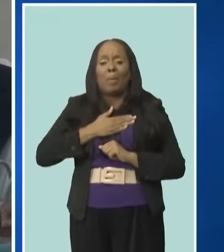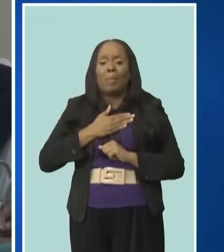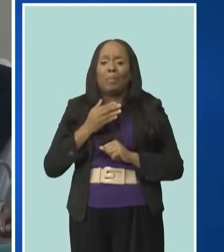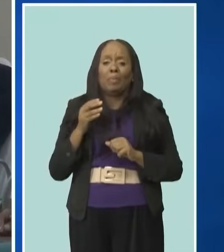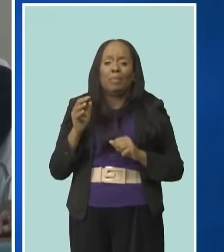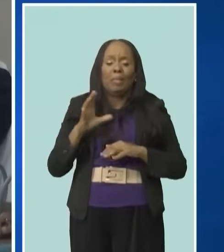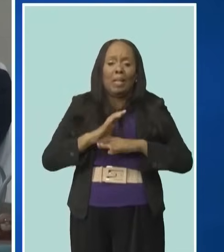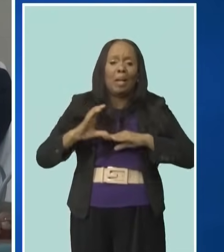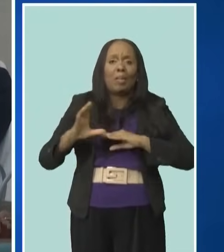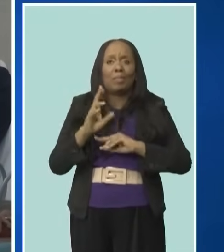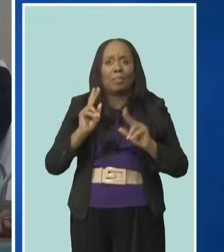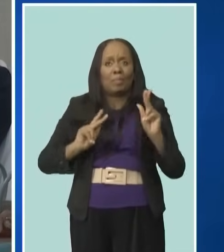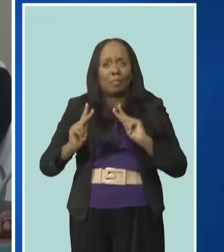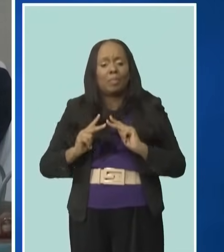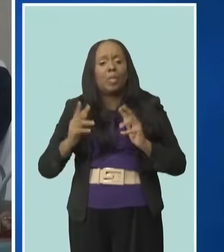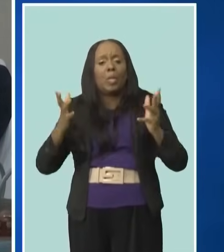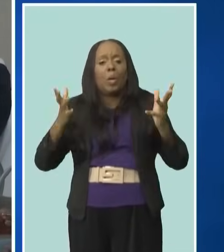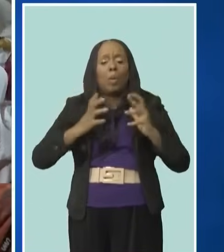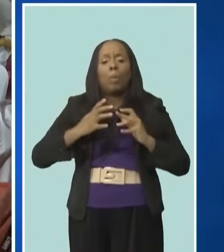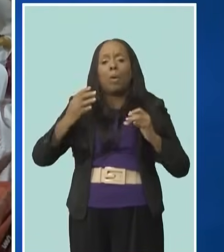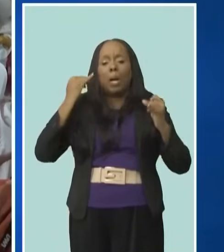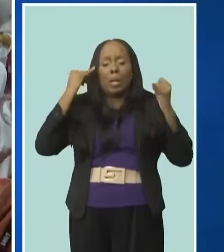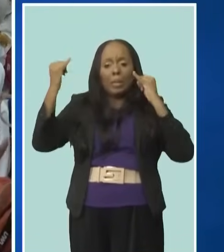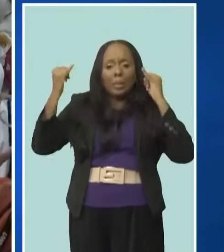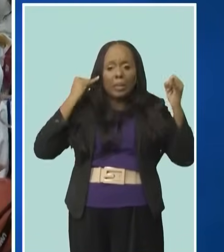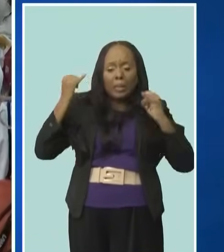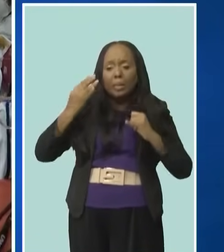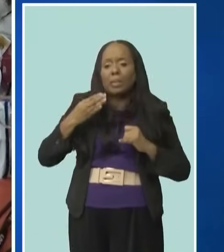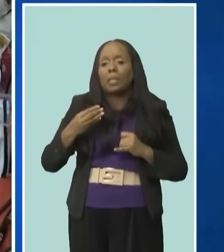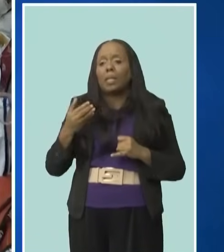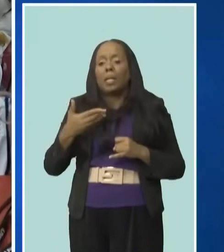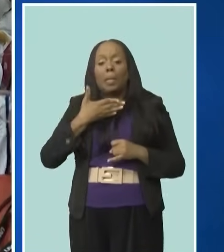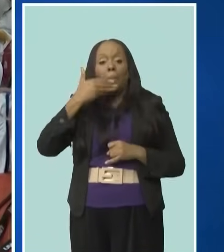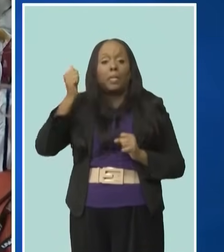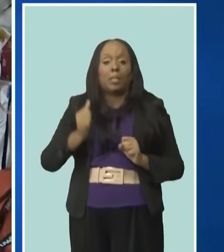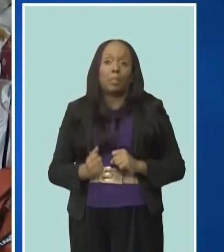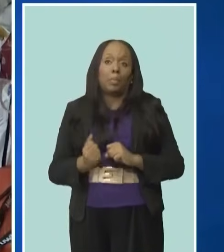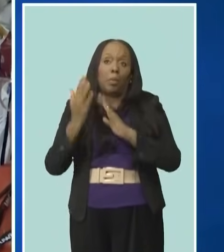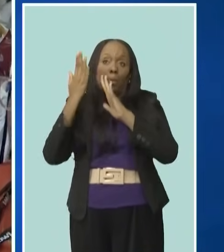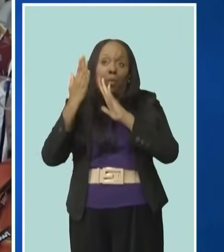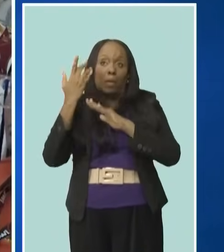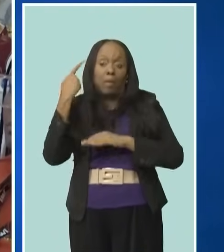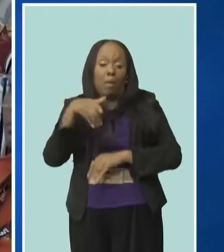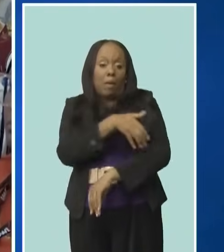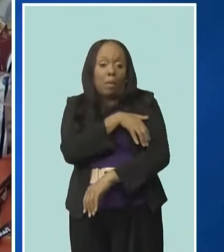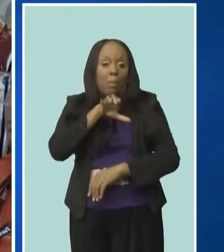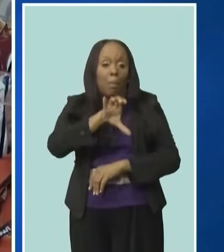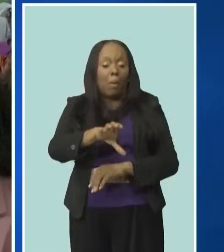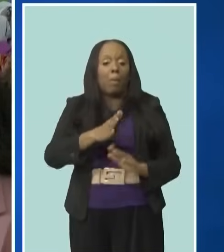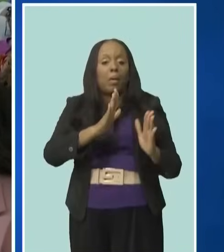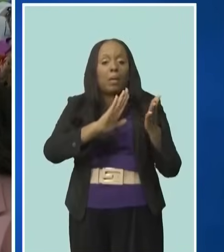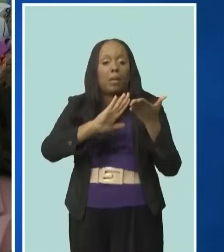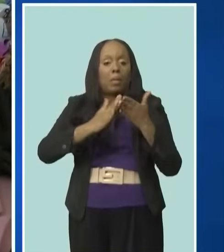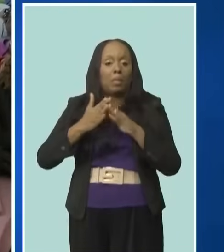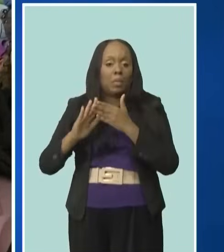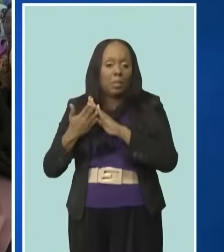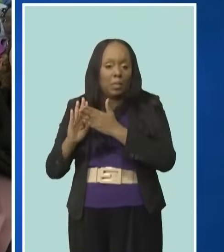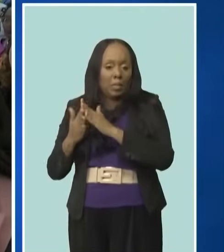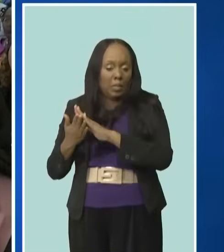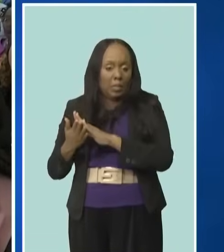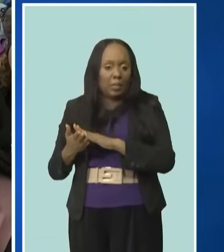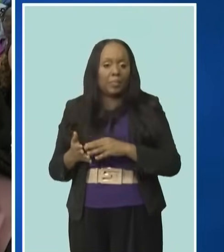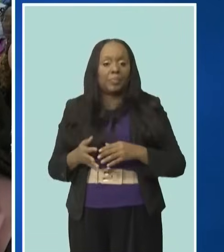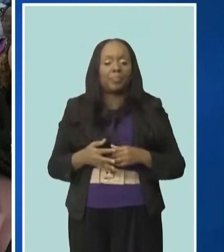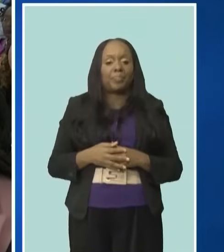innovative approaches, best practices, and other research findings aimed at empowering communities. Anesta